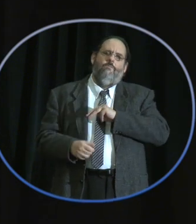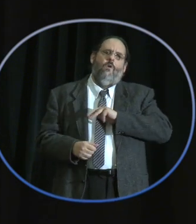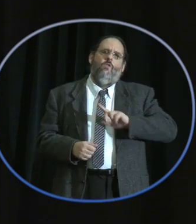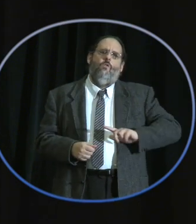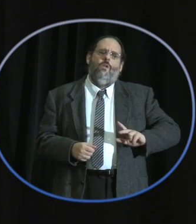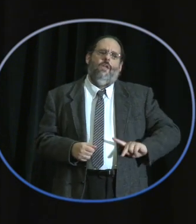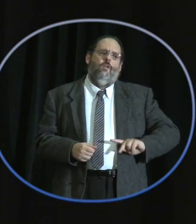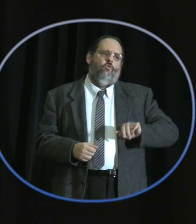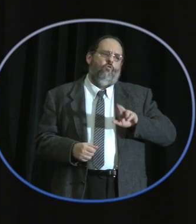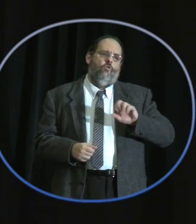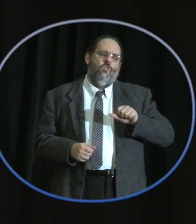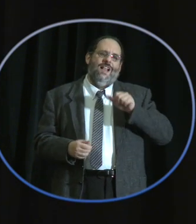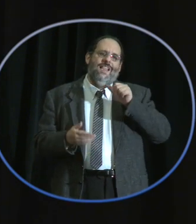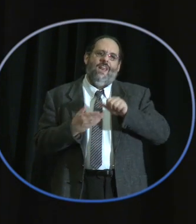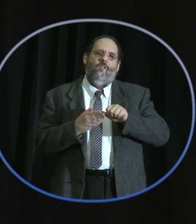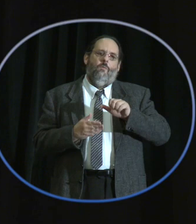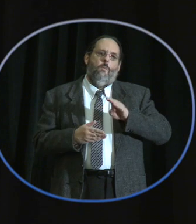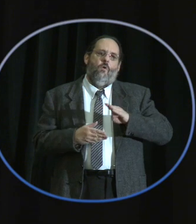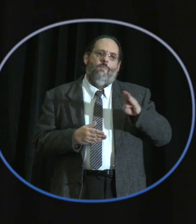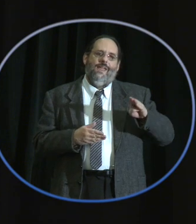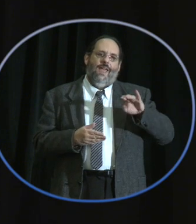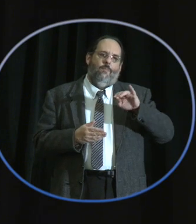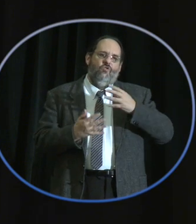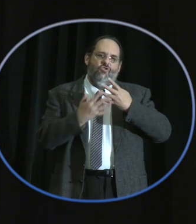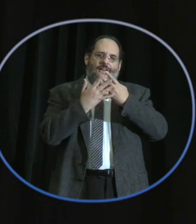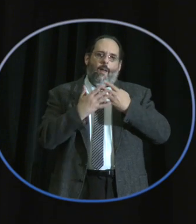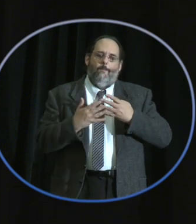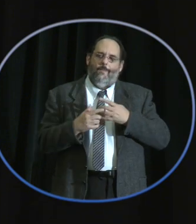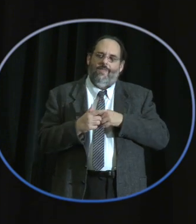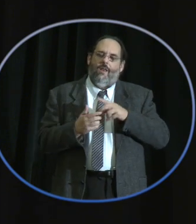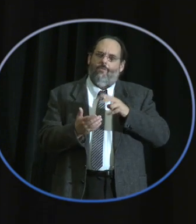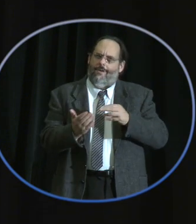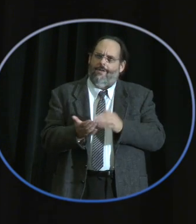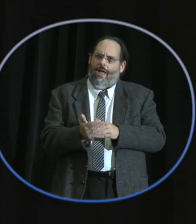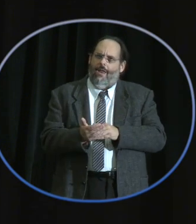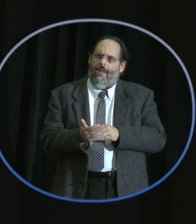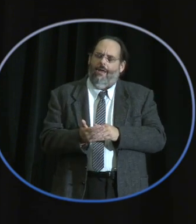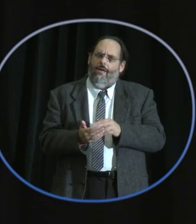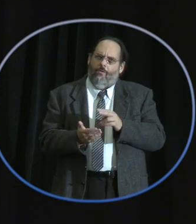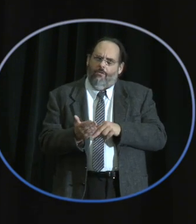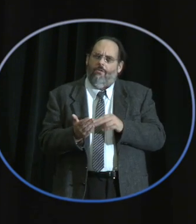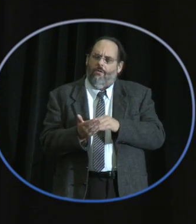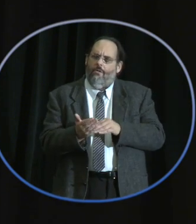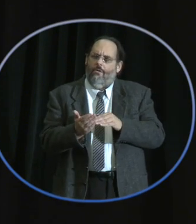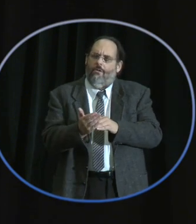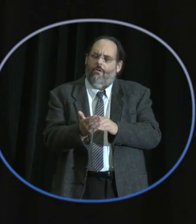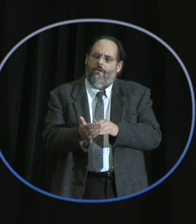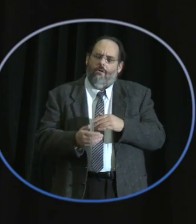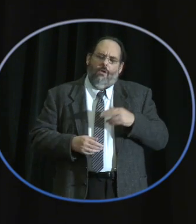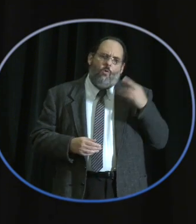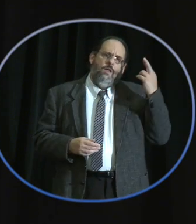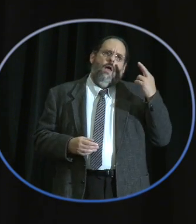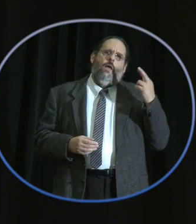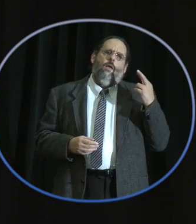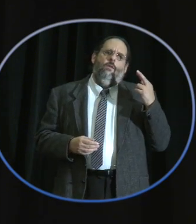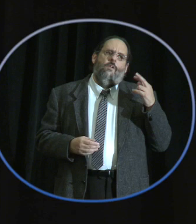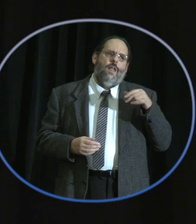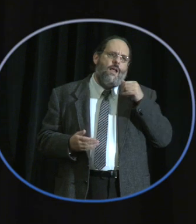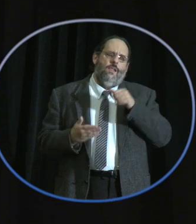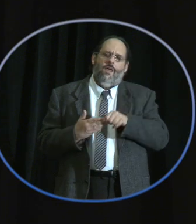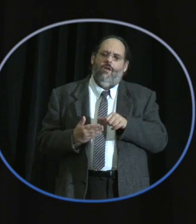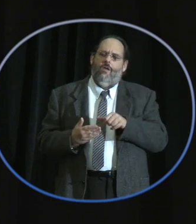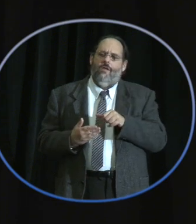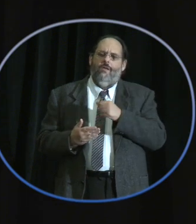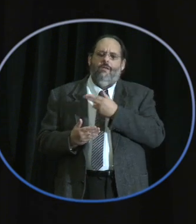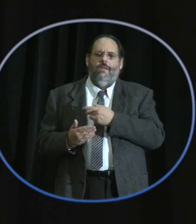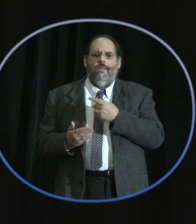King Jr.'s letter from a Birmingham jail, and then I reread it, and then I kept reading it, and I realized in that letter what he